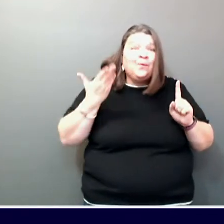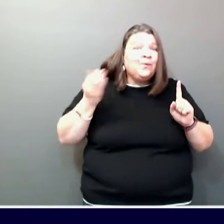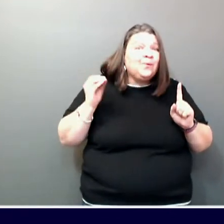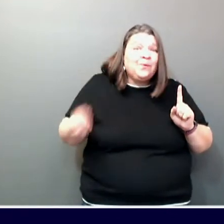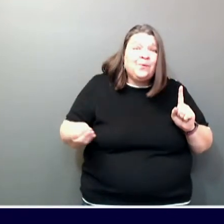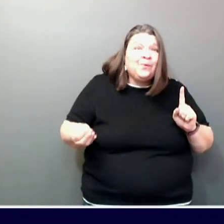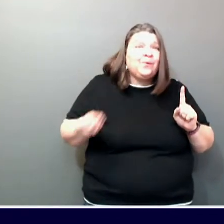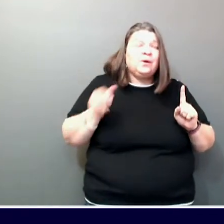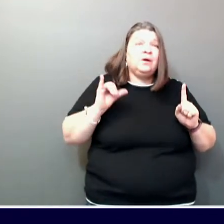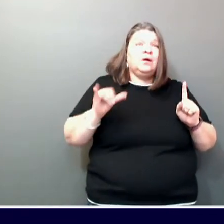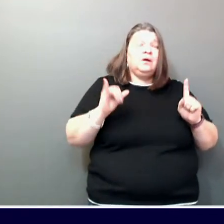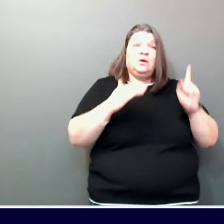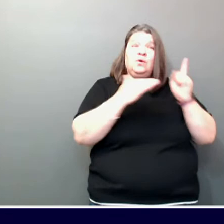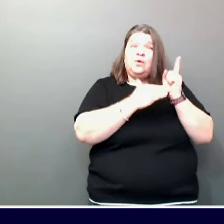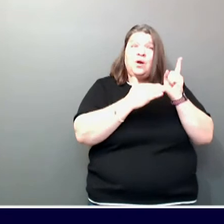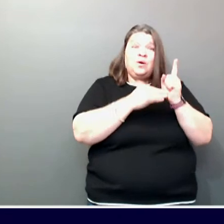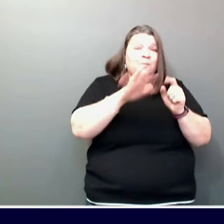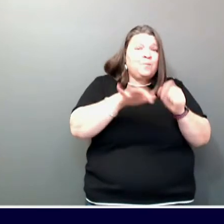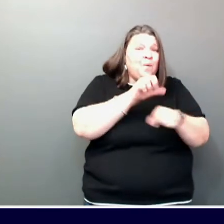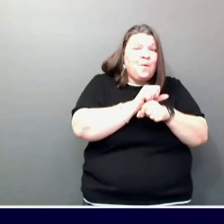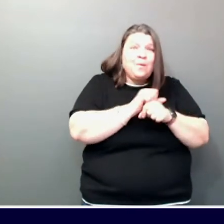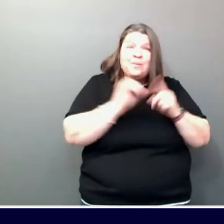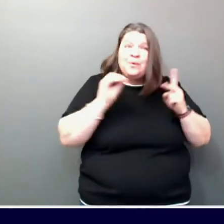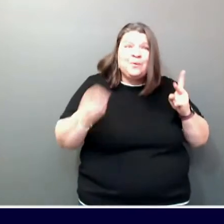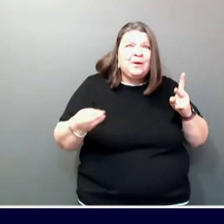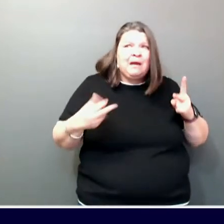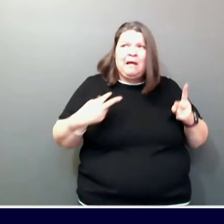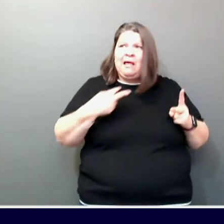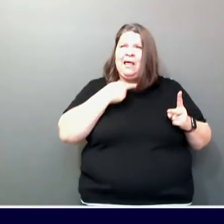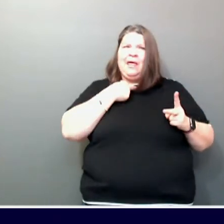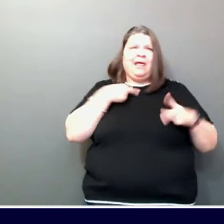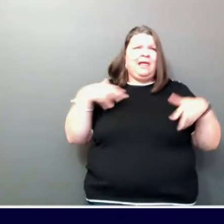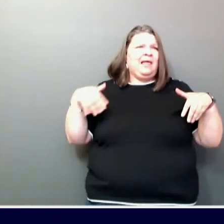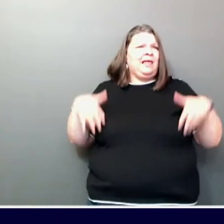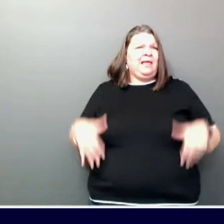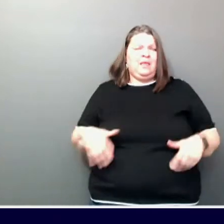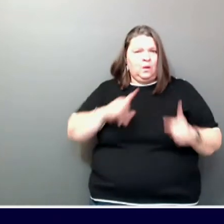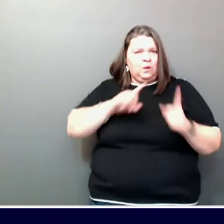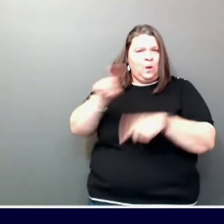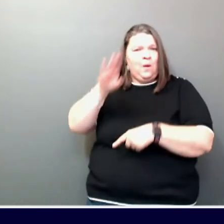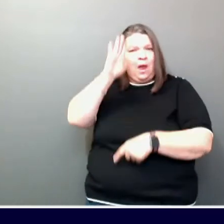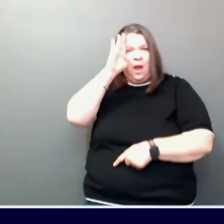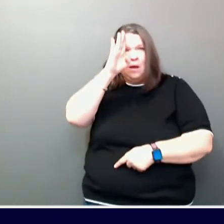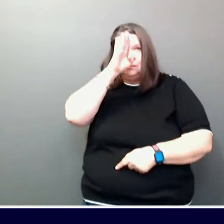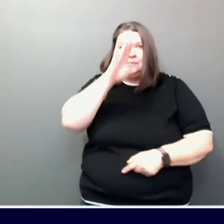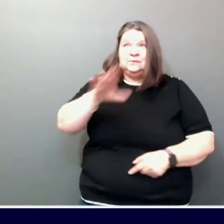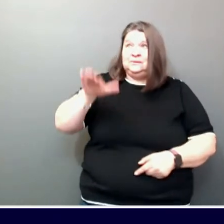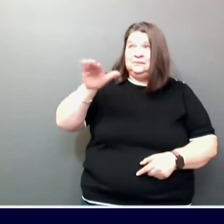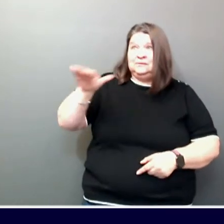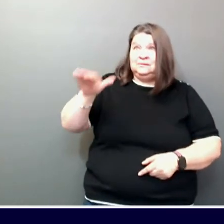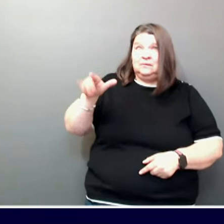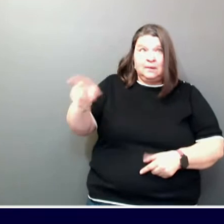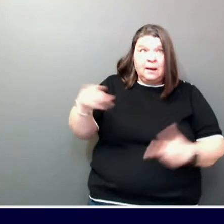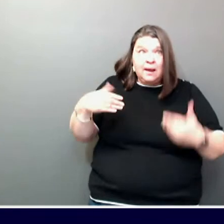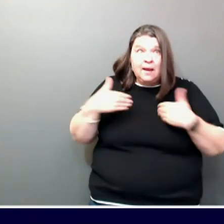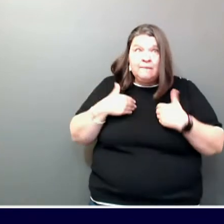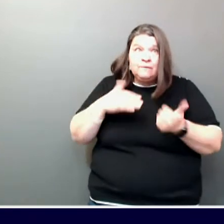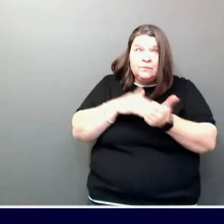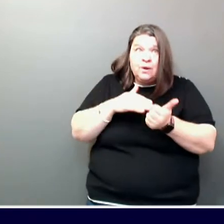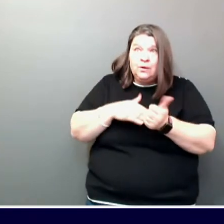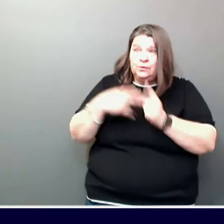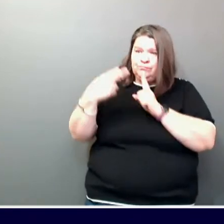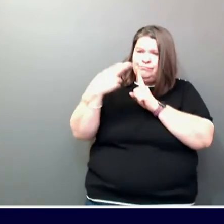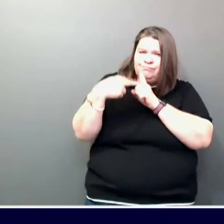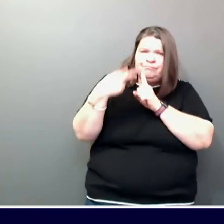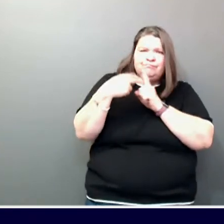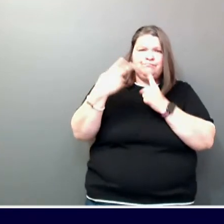tested, evaluated, and get a prescription all at one stop. So we're working on those. Our team is working with hospitals to open those and